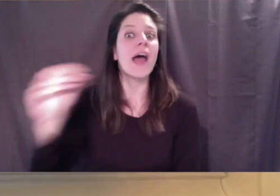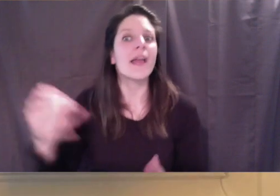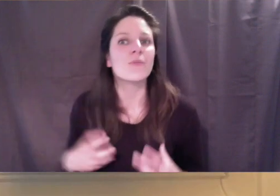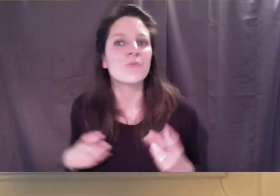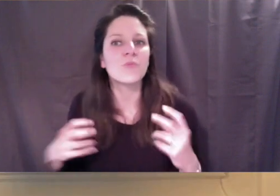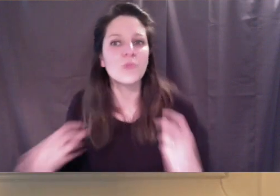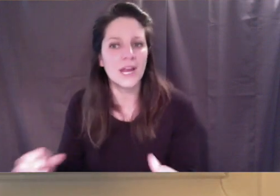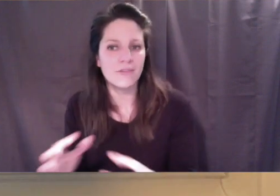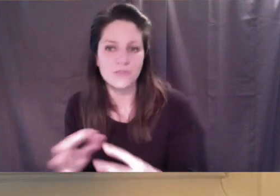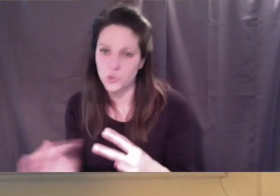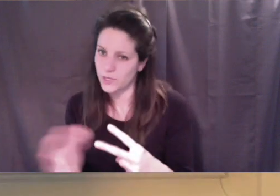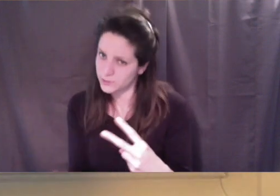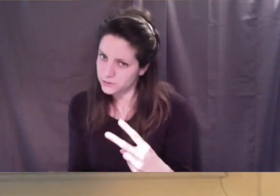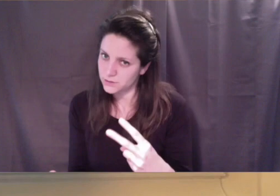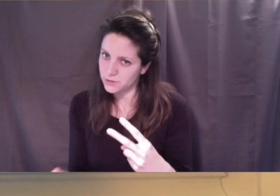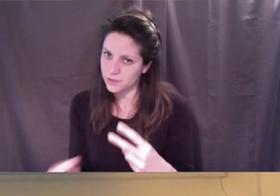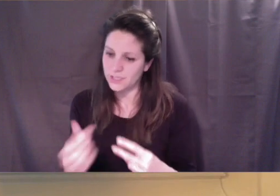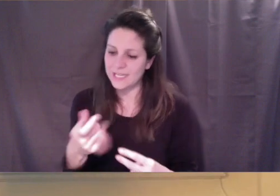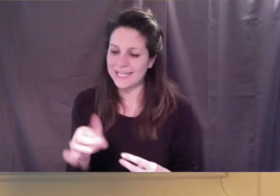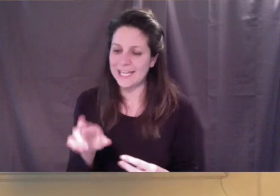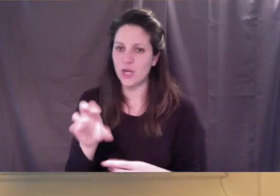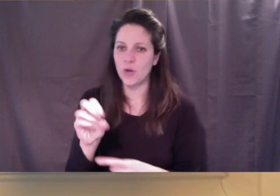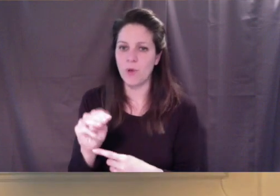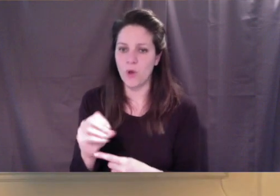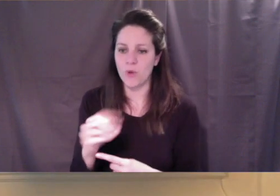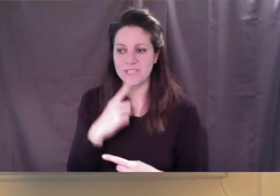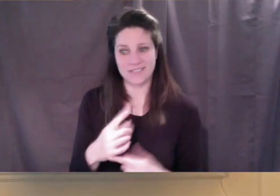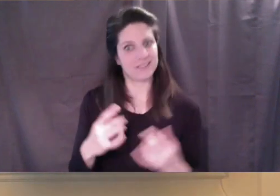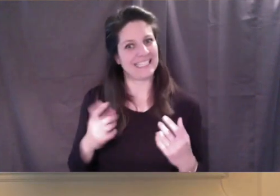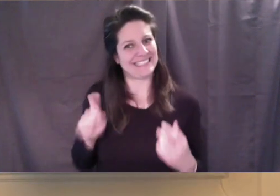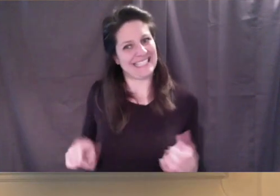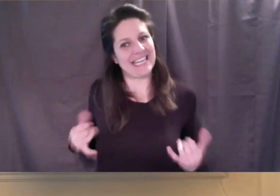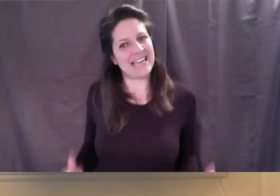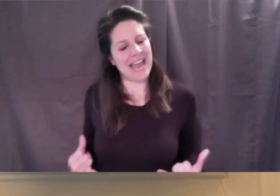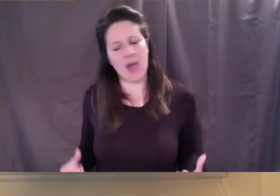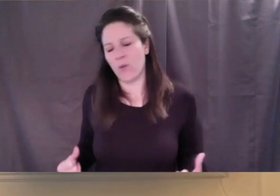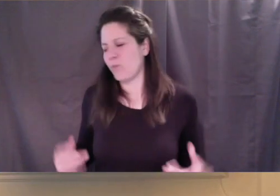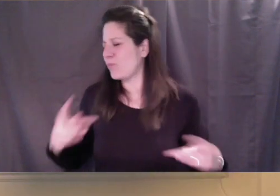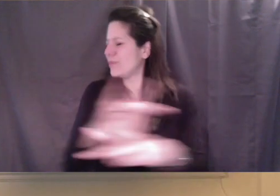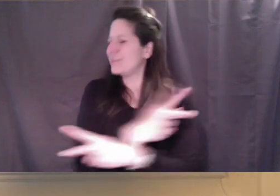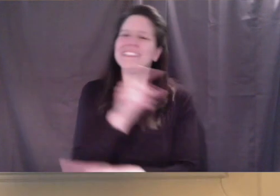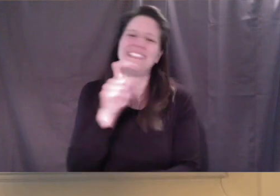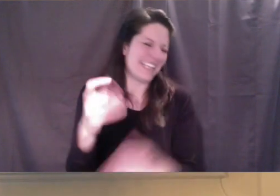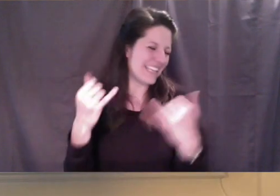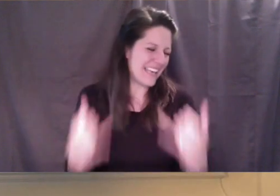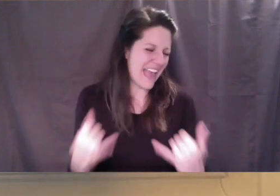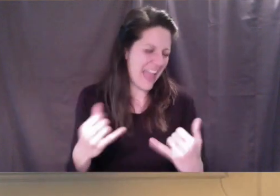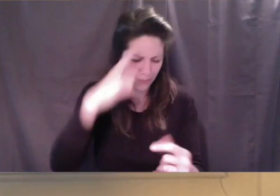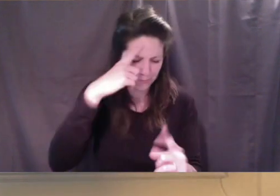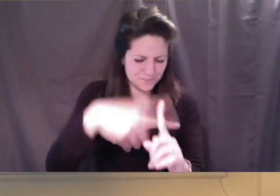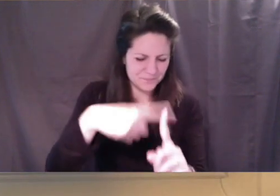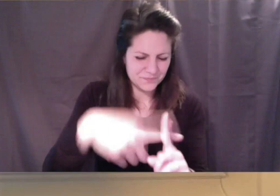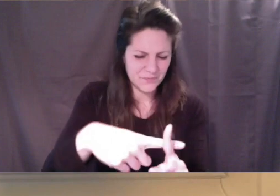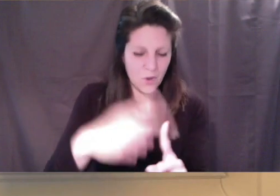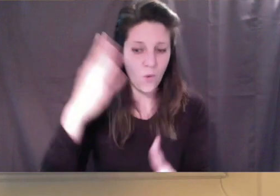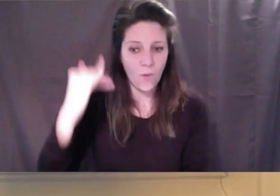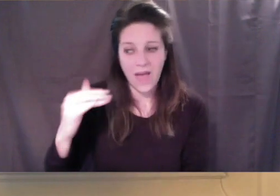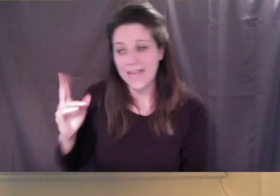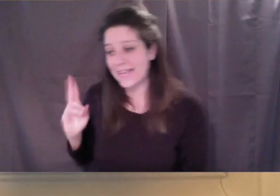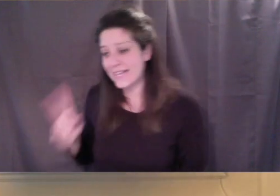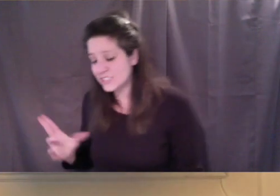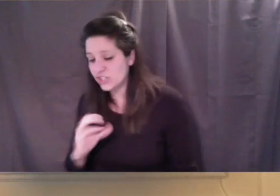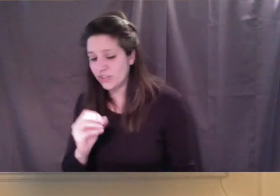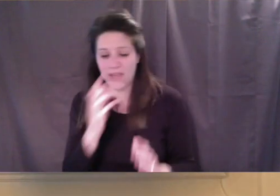choice and it's the brave choice. And it seems to me, he says, most needed now. It's most needed now because history